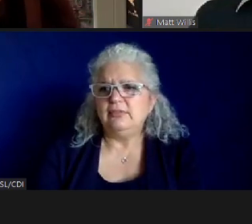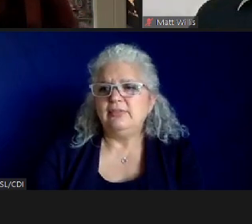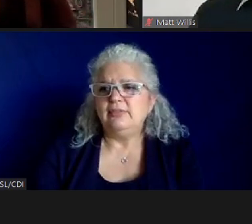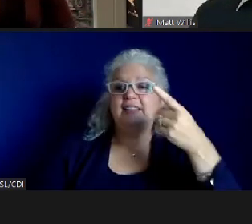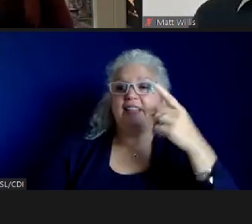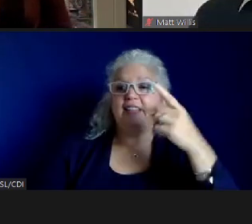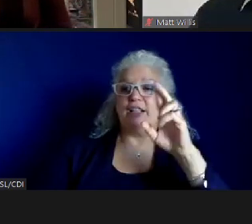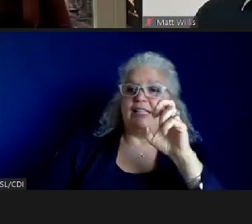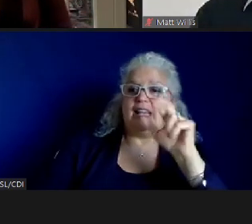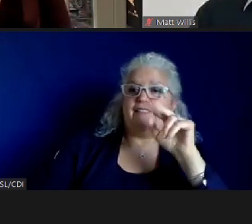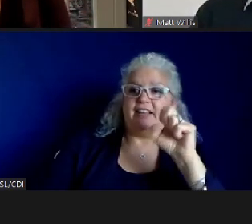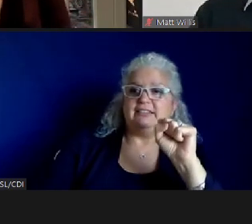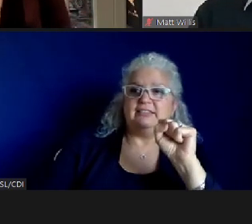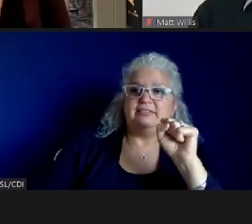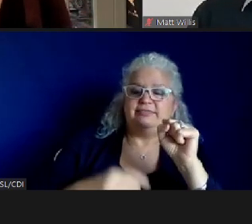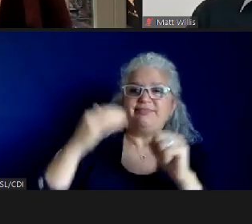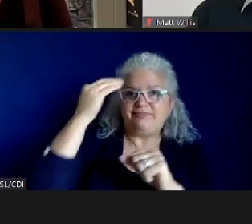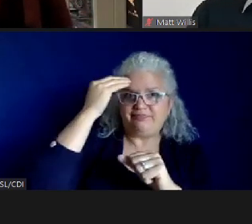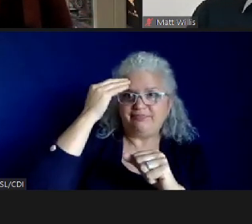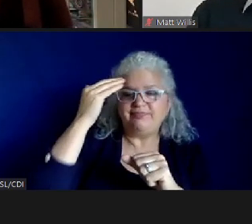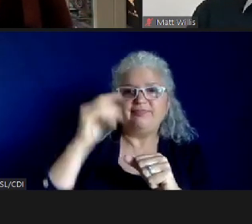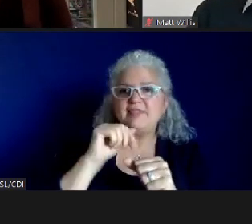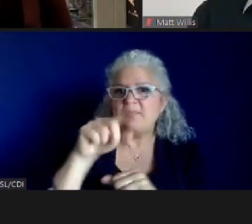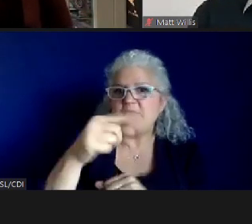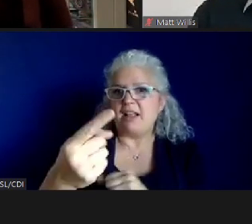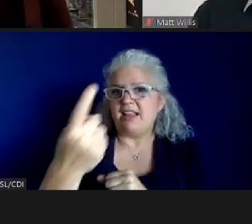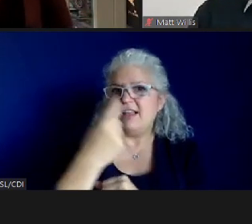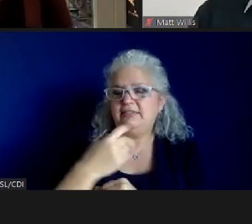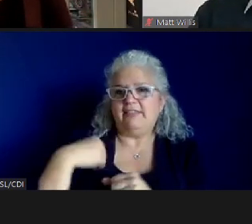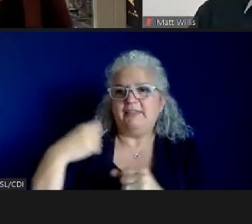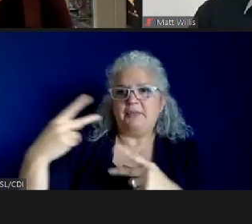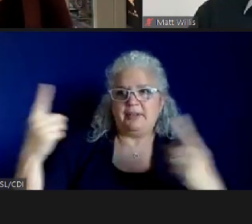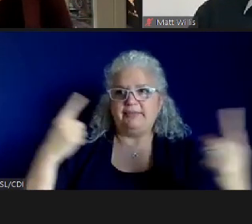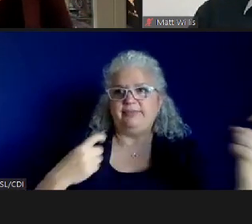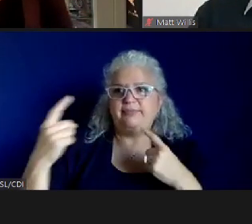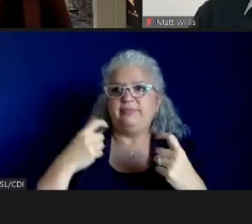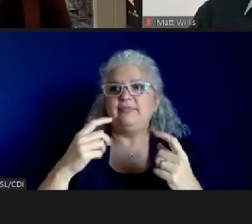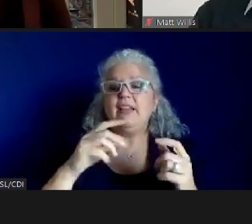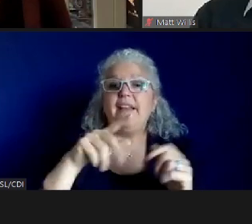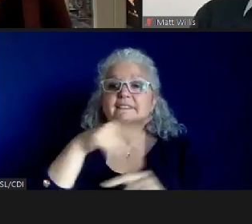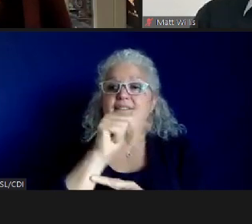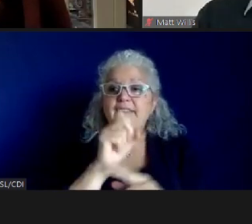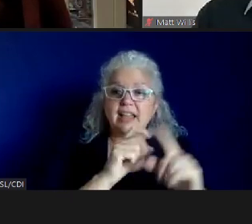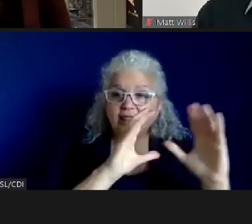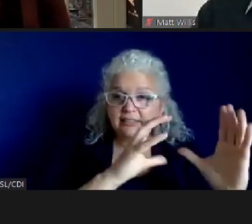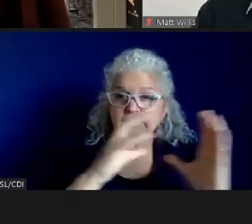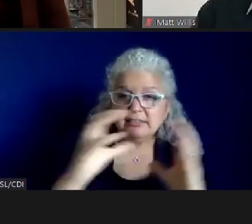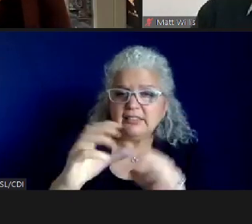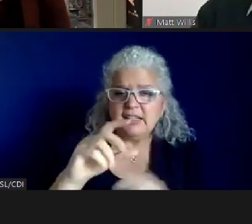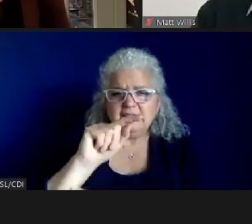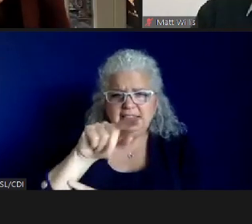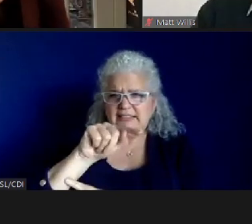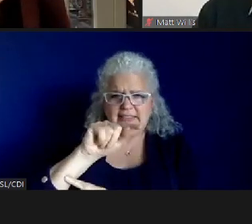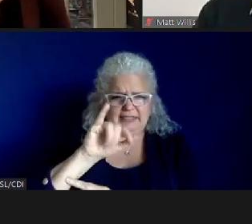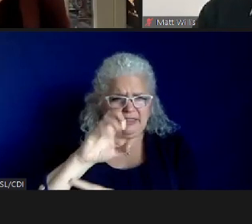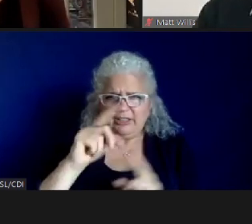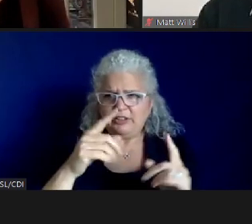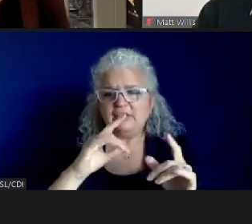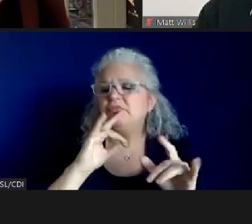yes, the phases and the tiers are the same throughout all of the entire state.